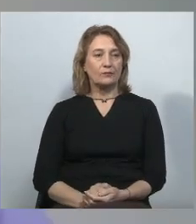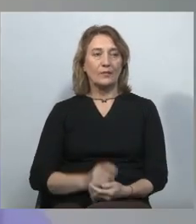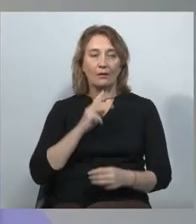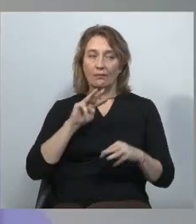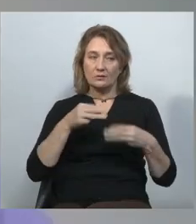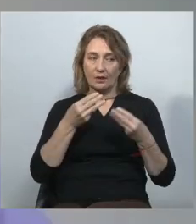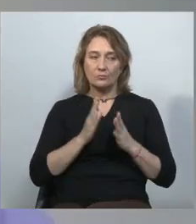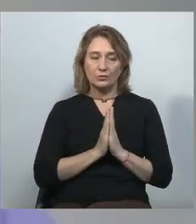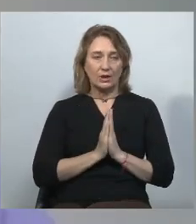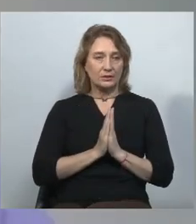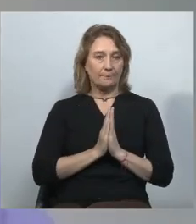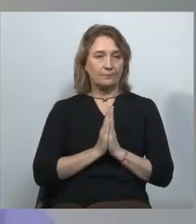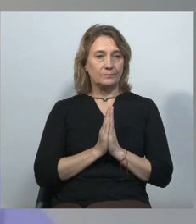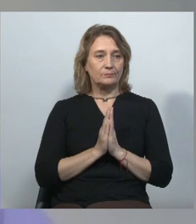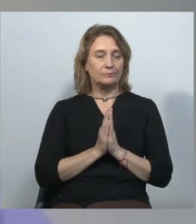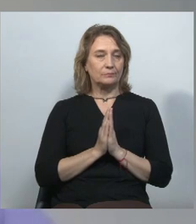Next slide,